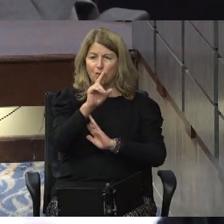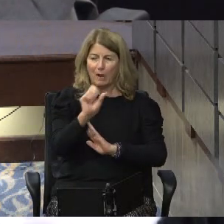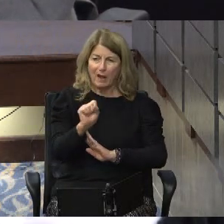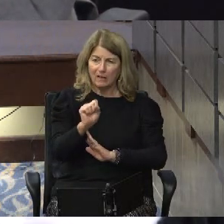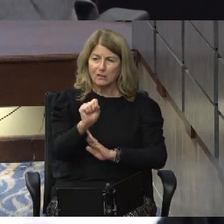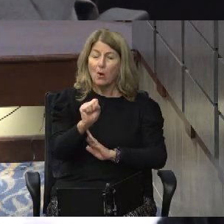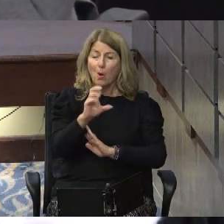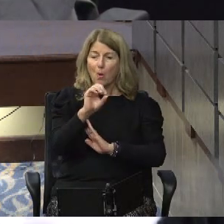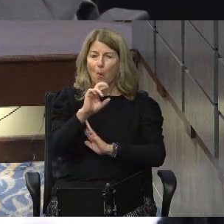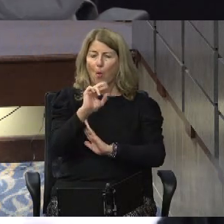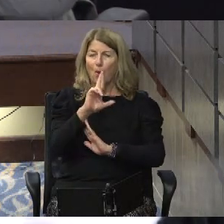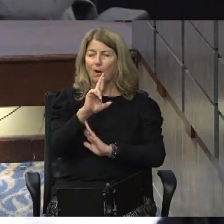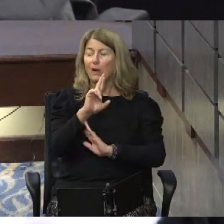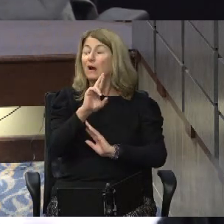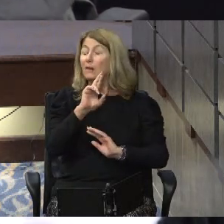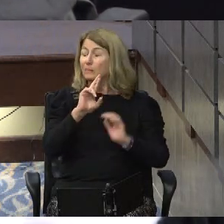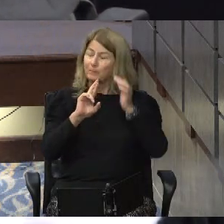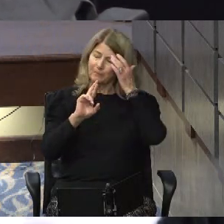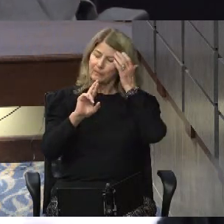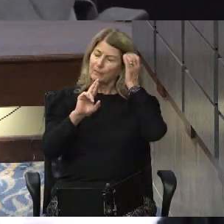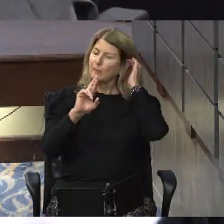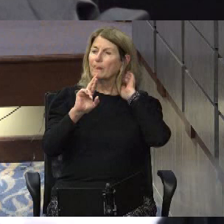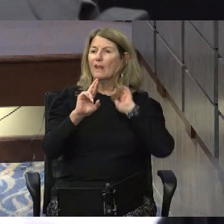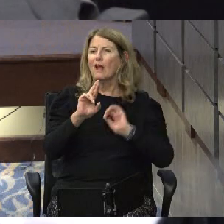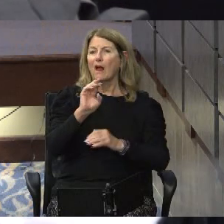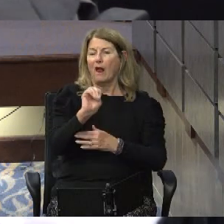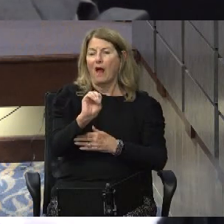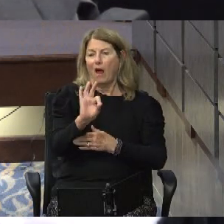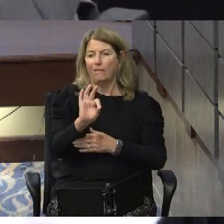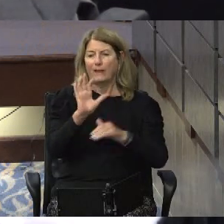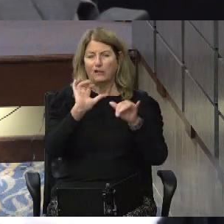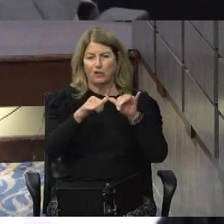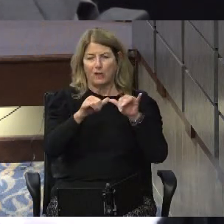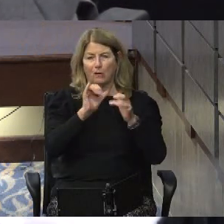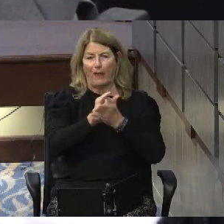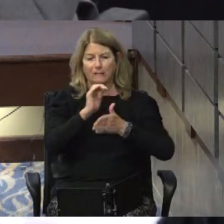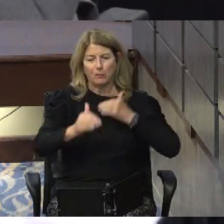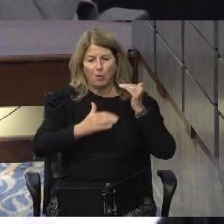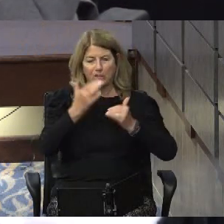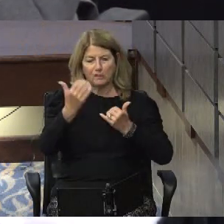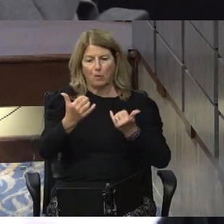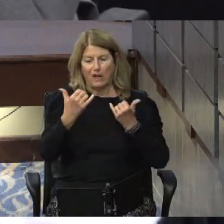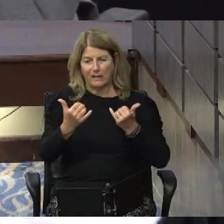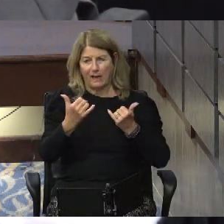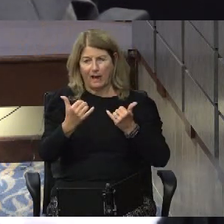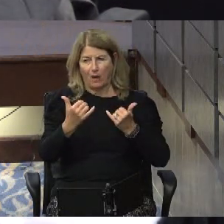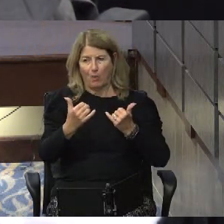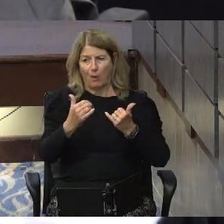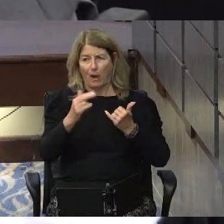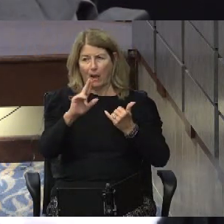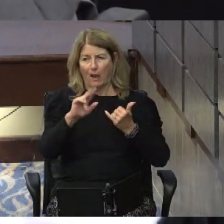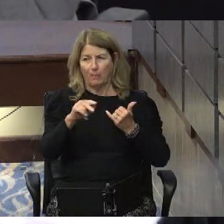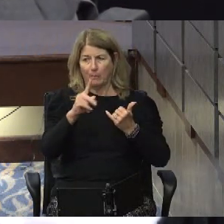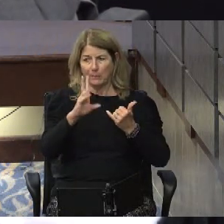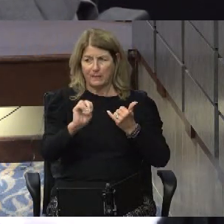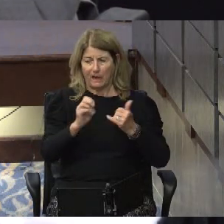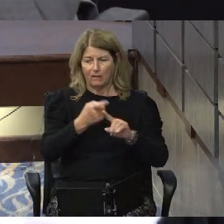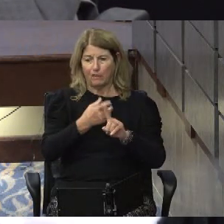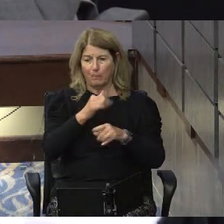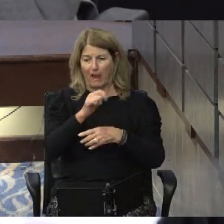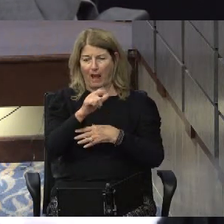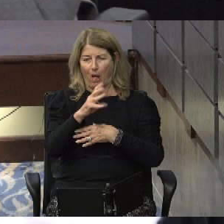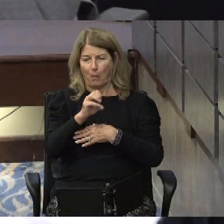permitting. And so that's in process now, and you'll hear some updates from Andrew Albers, who's with